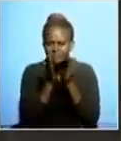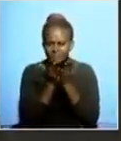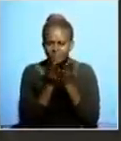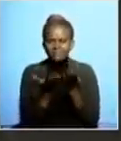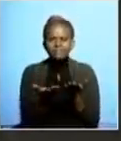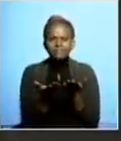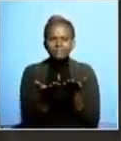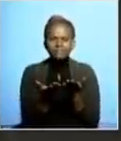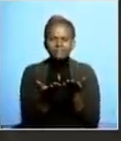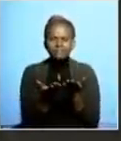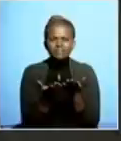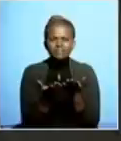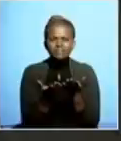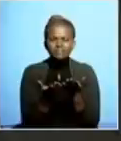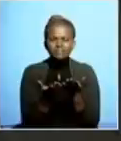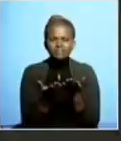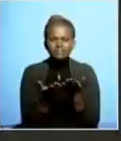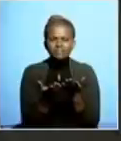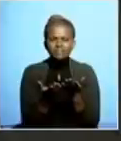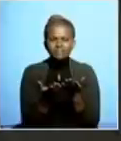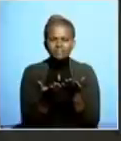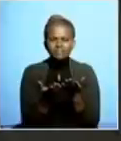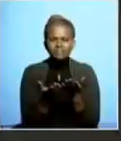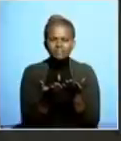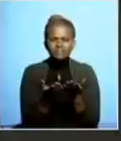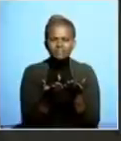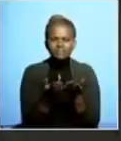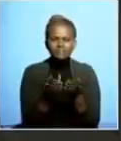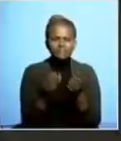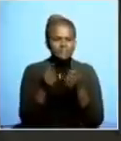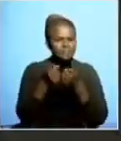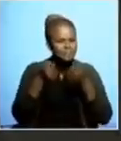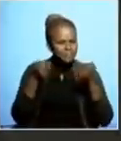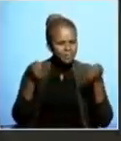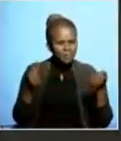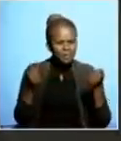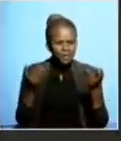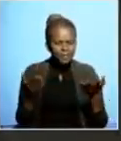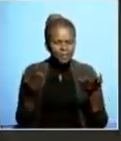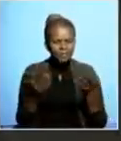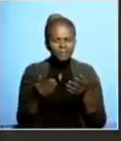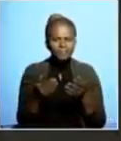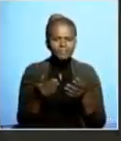some pages, print media.